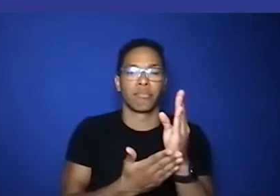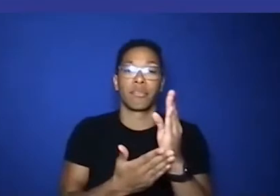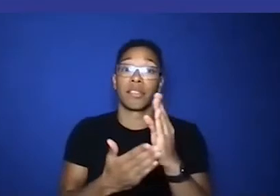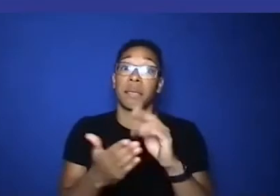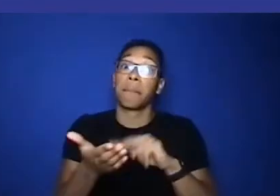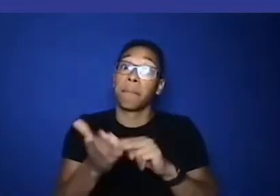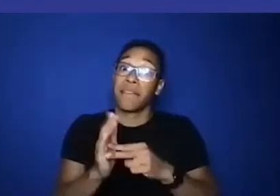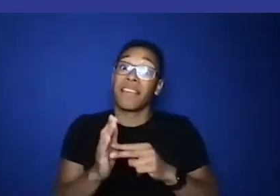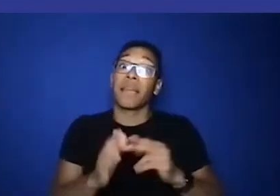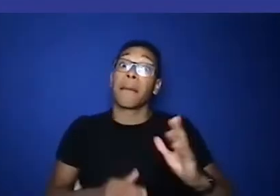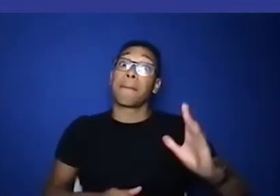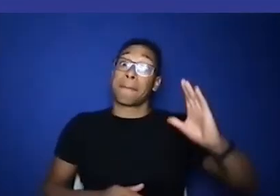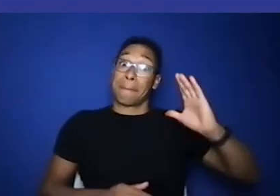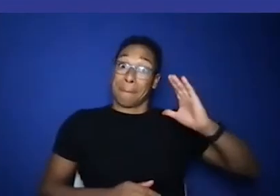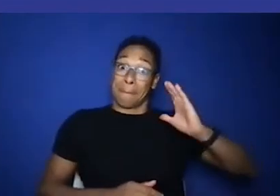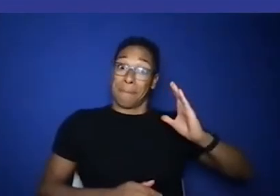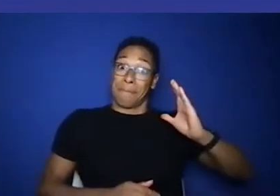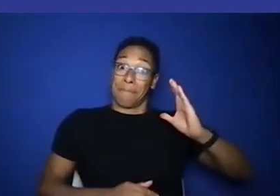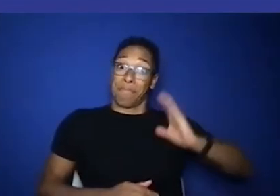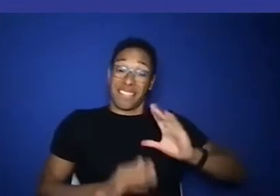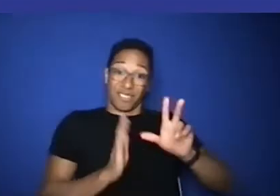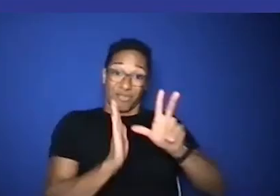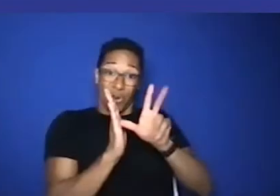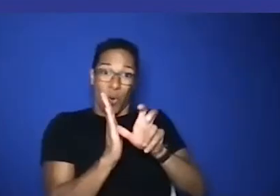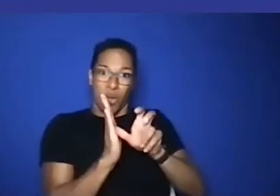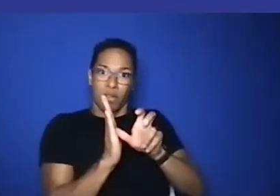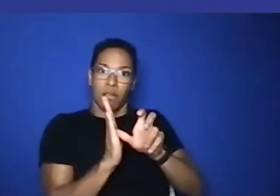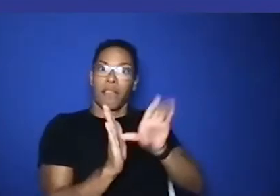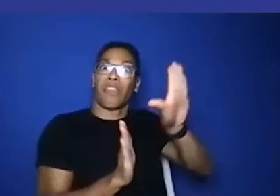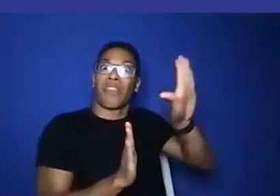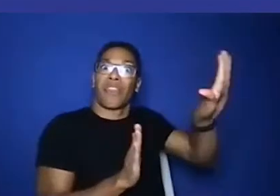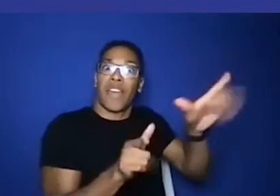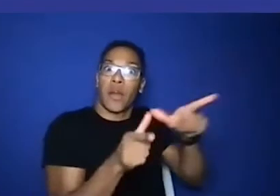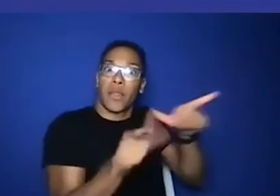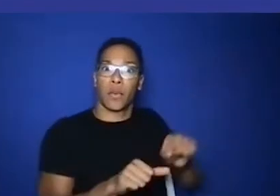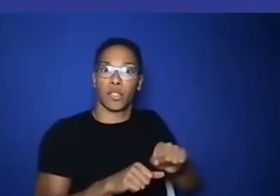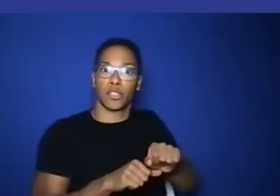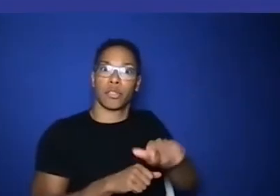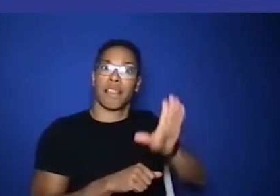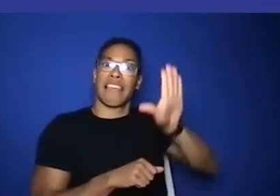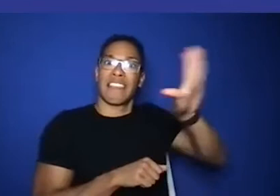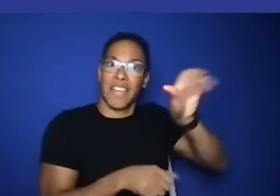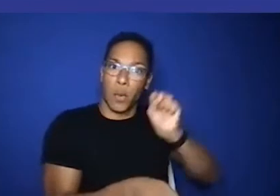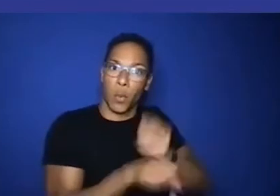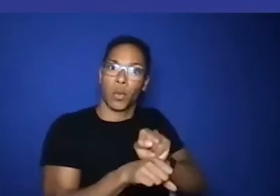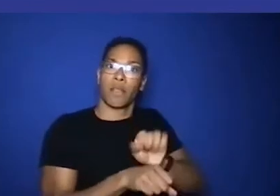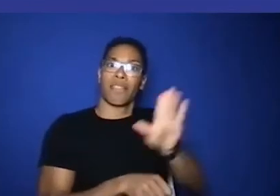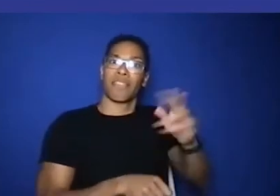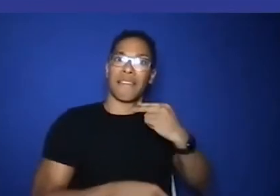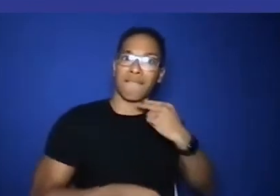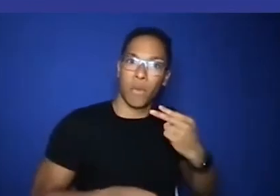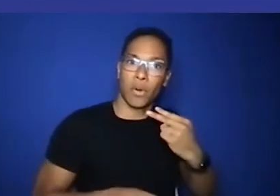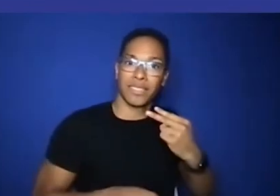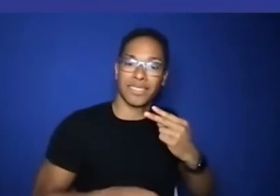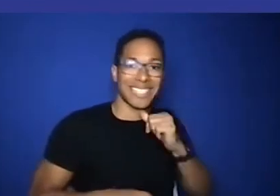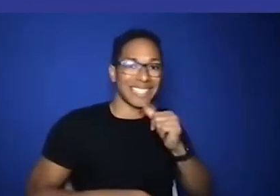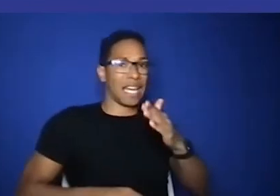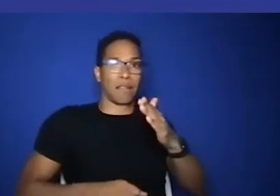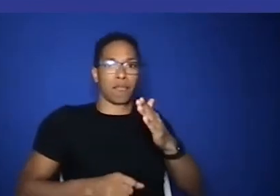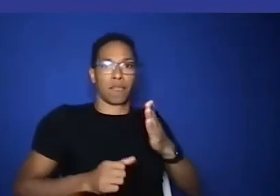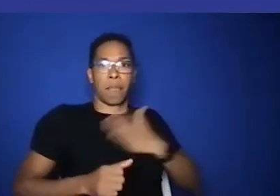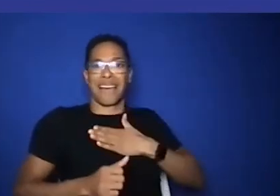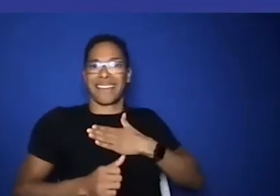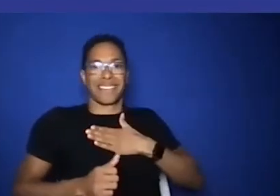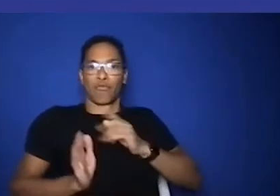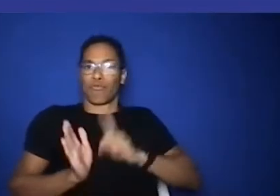it's Passamaquoddy language, they're Passamaquoddy. They always were and always will be Passamaquoddy songs. They're